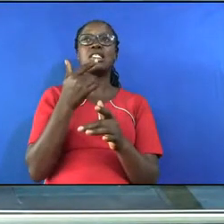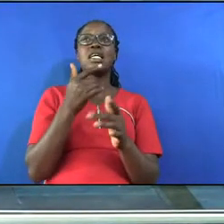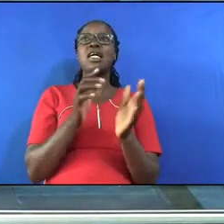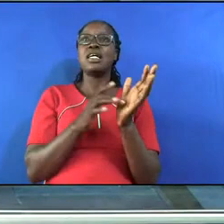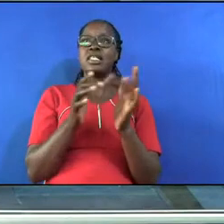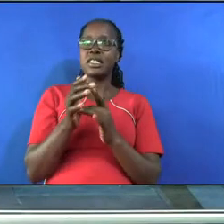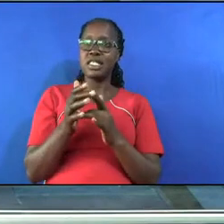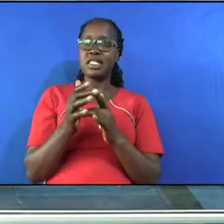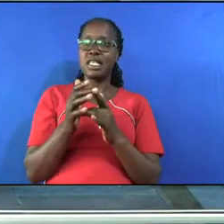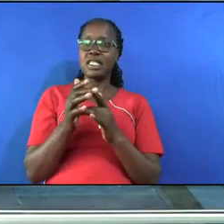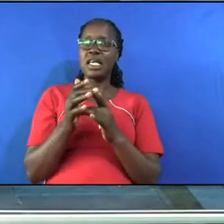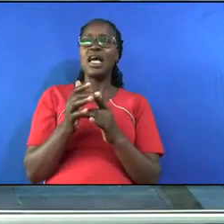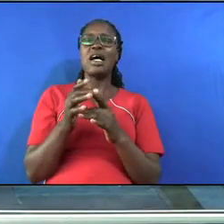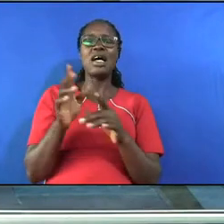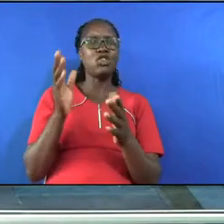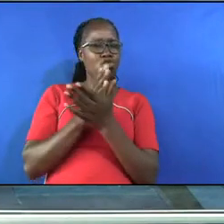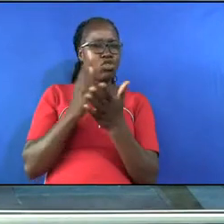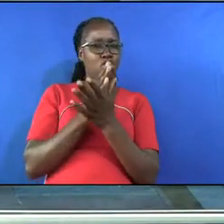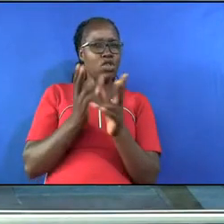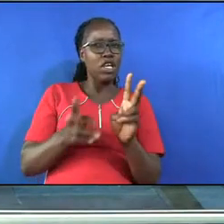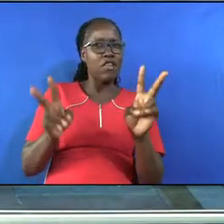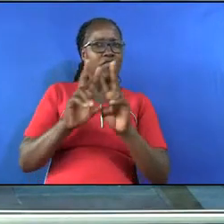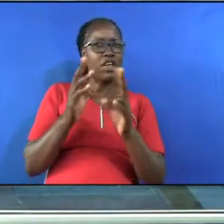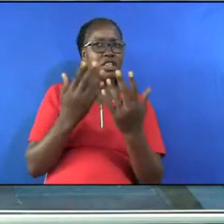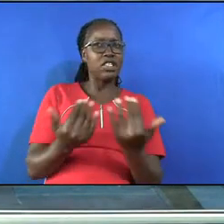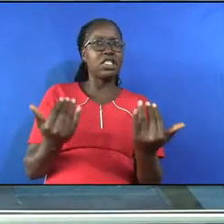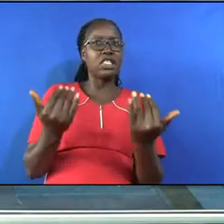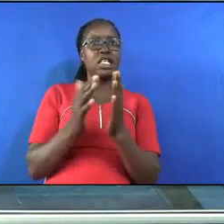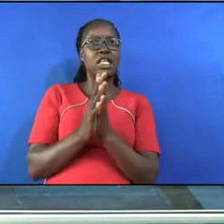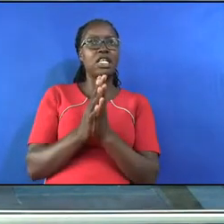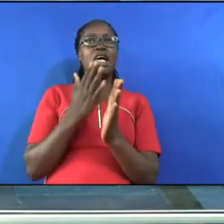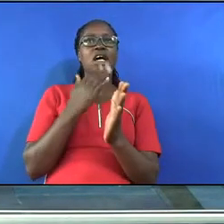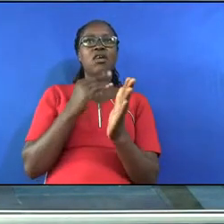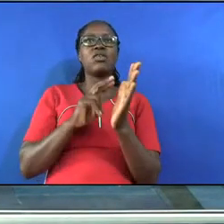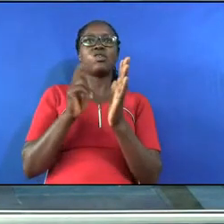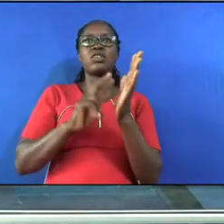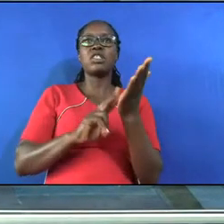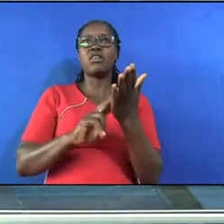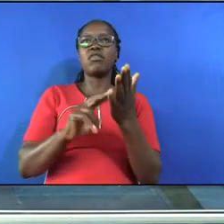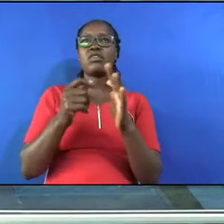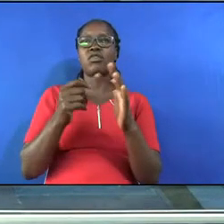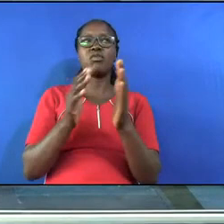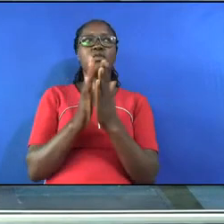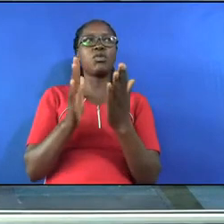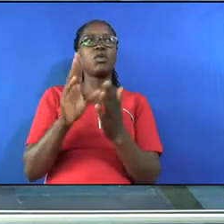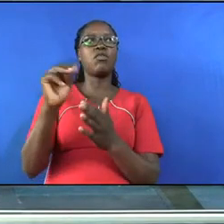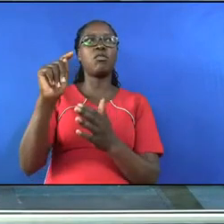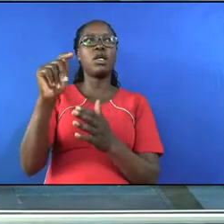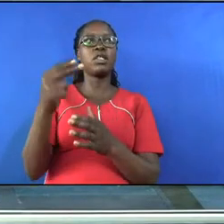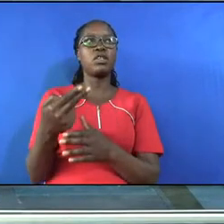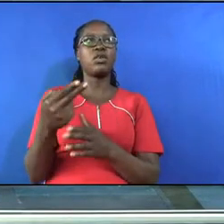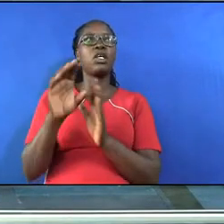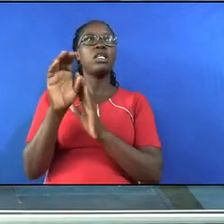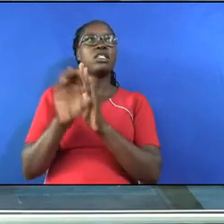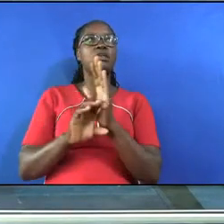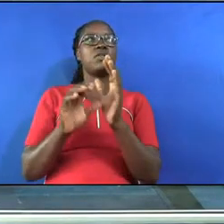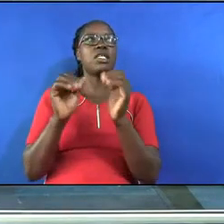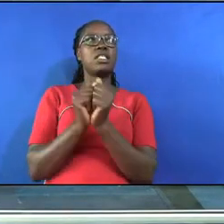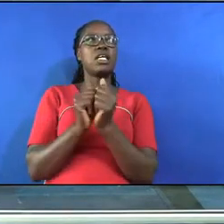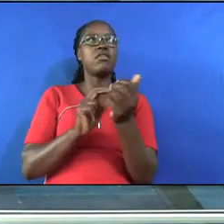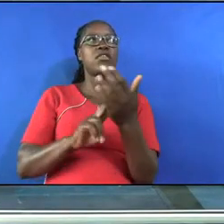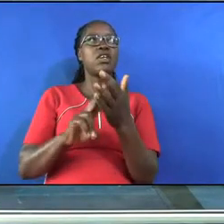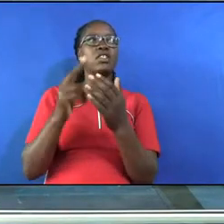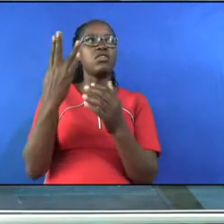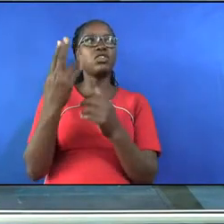Jesus really esteemed children. And I'd like us to read another verse in the book of Matthew chapter 10, verse